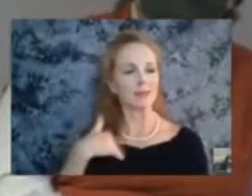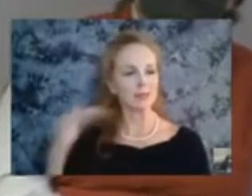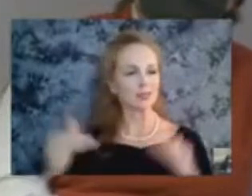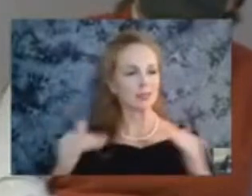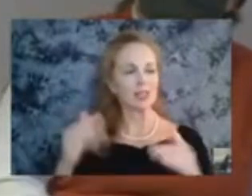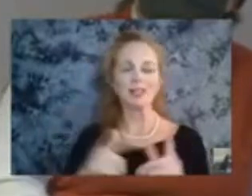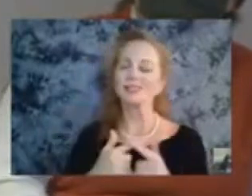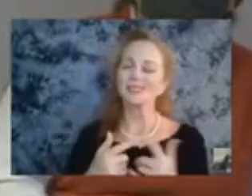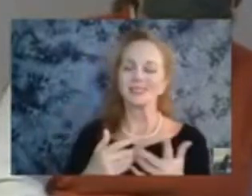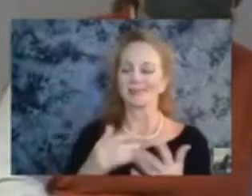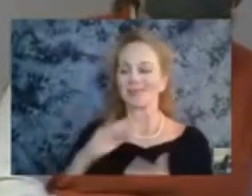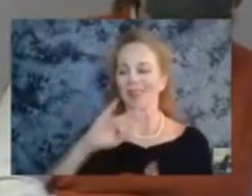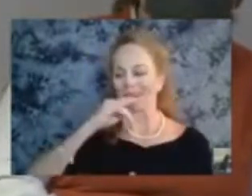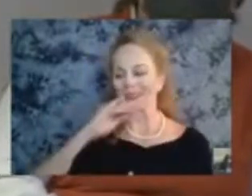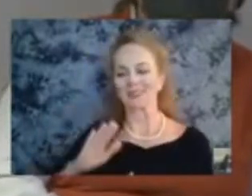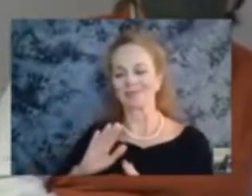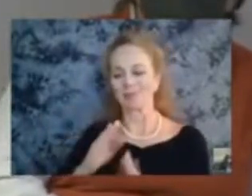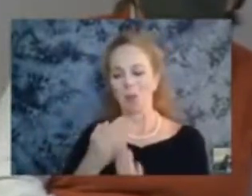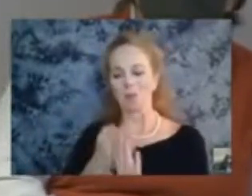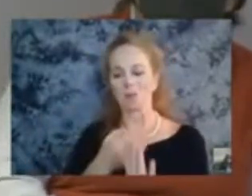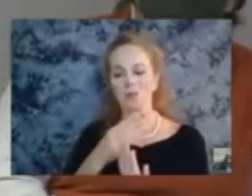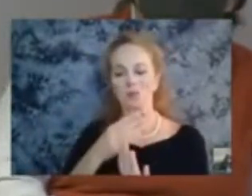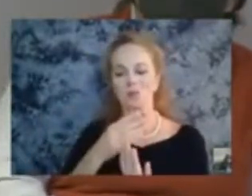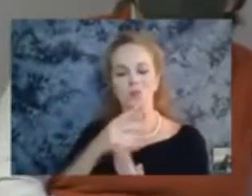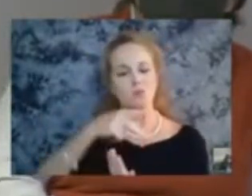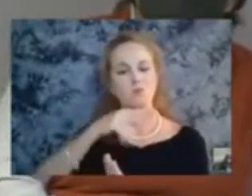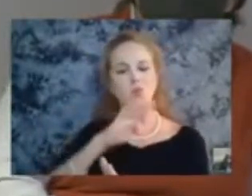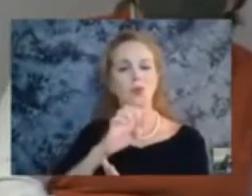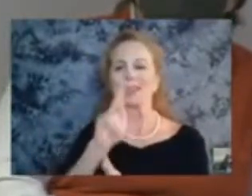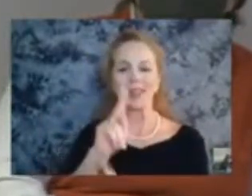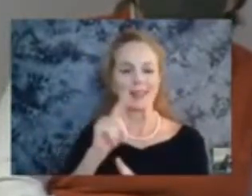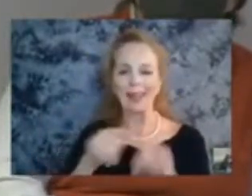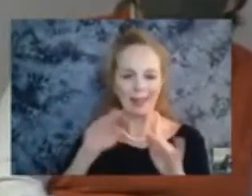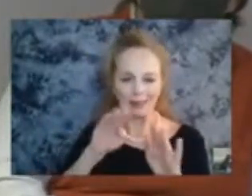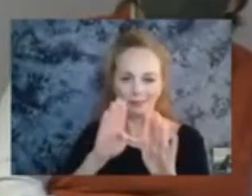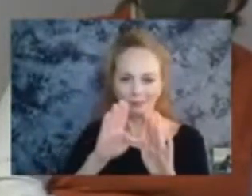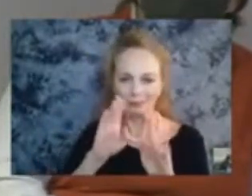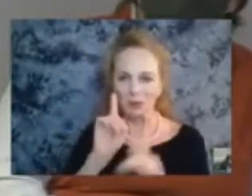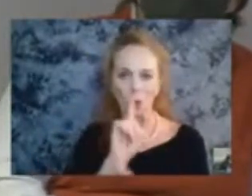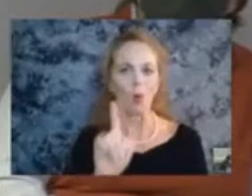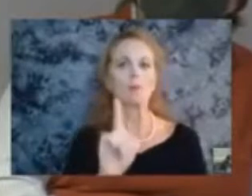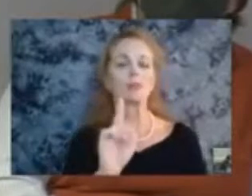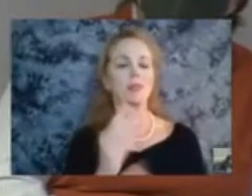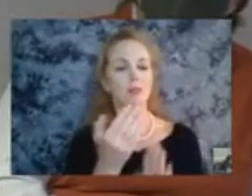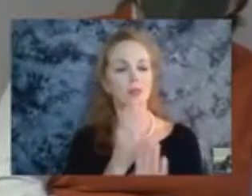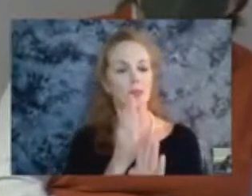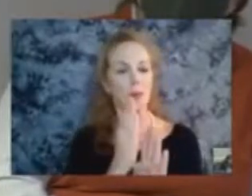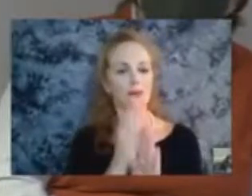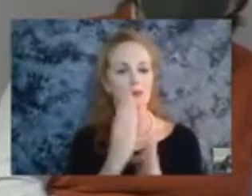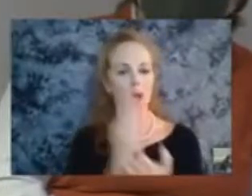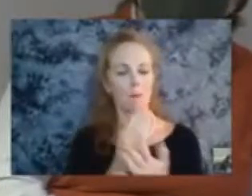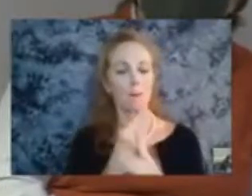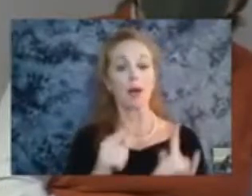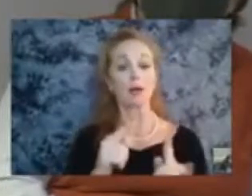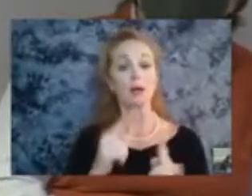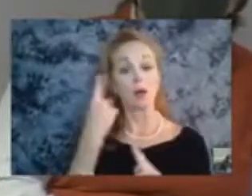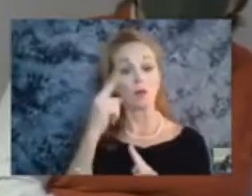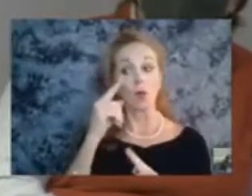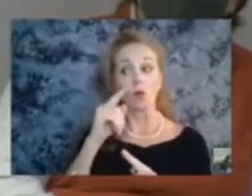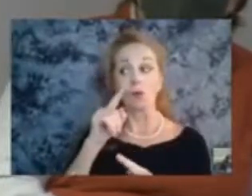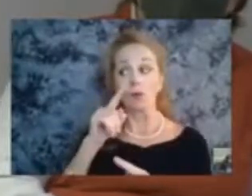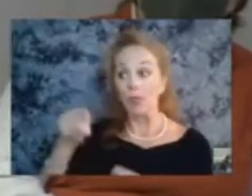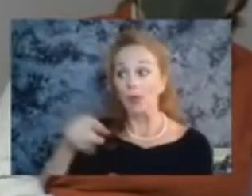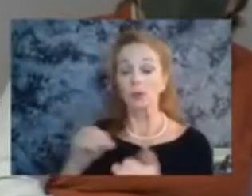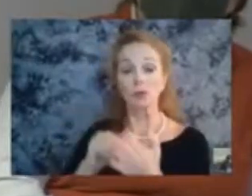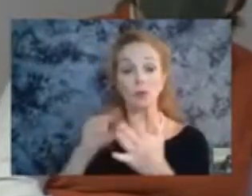bus stop without an adult, get on or off. So for that should be fine. But for those students, as we